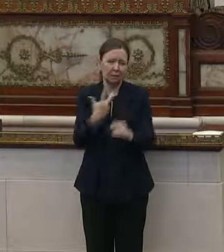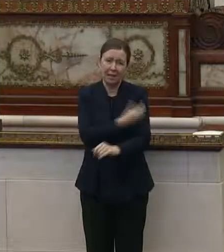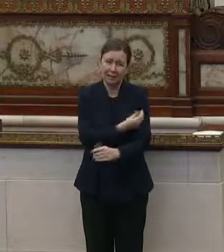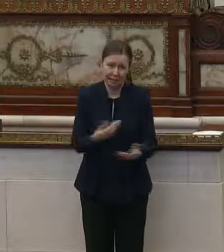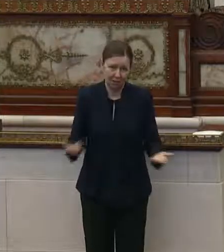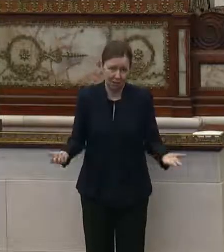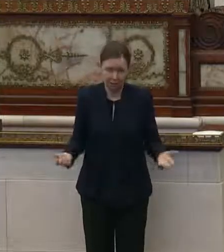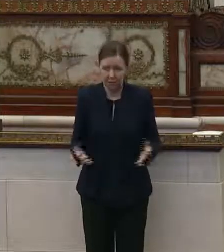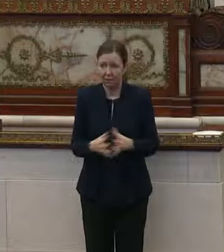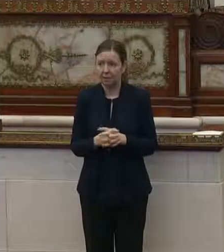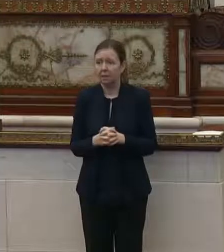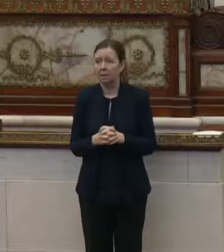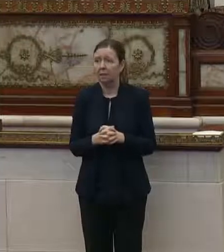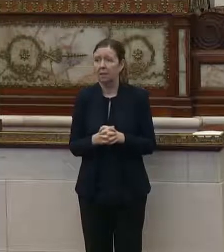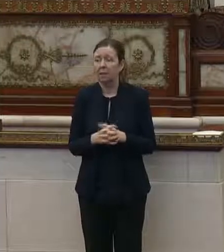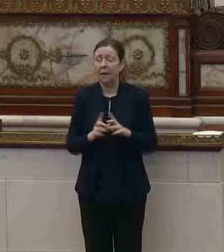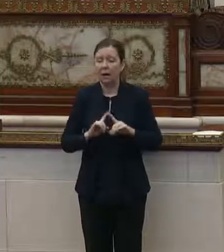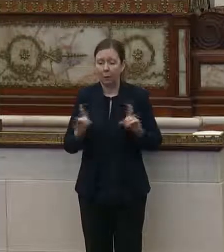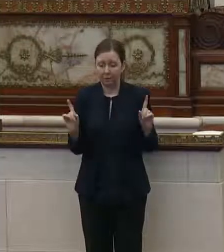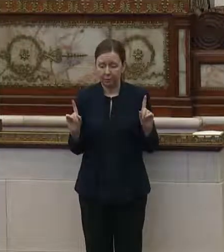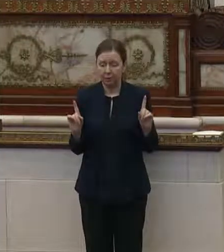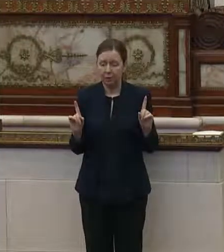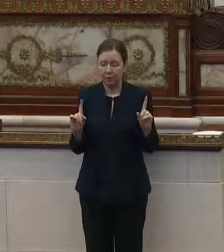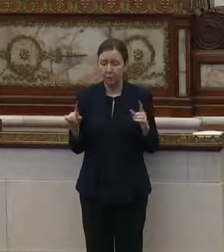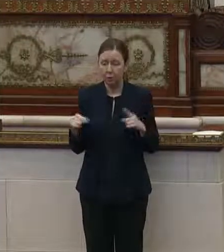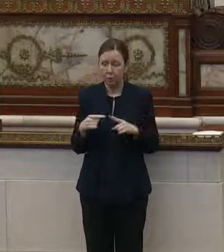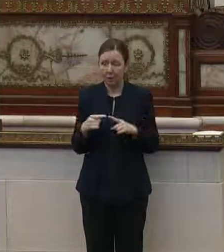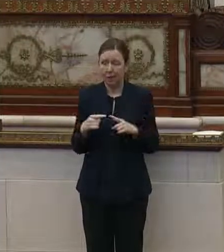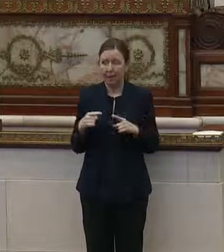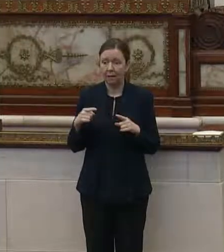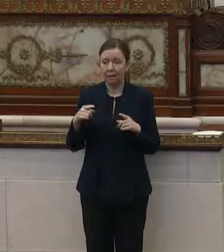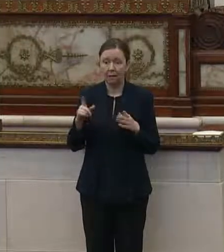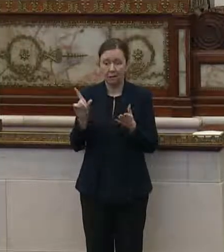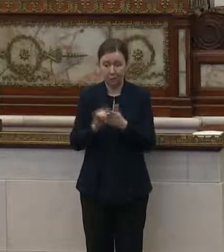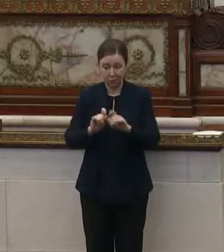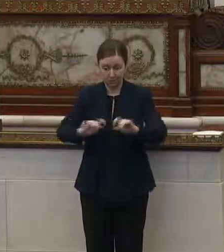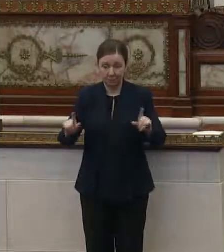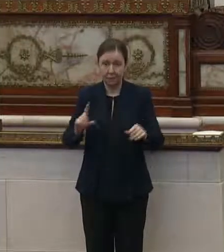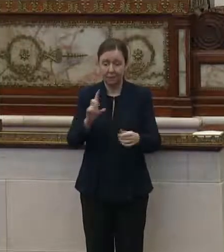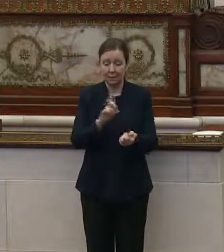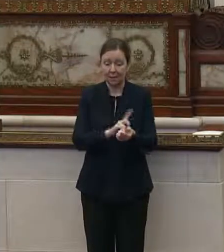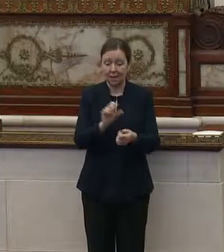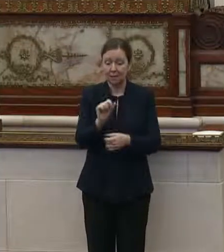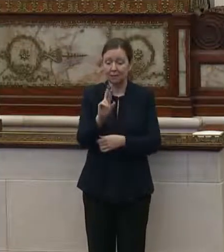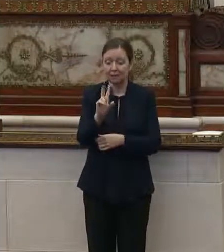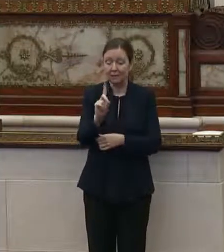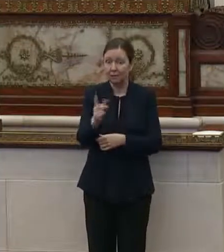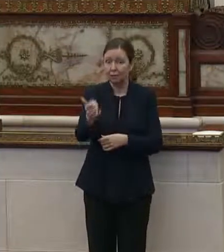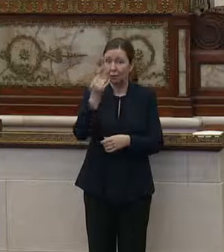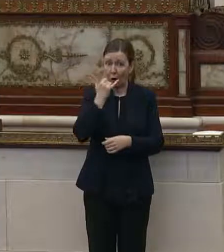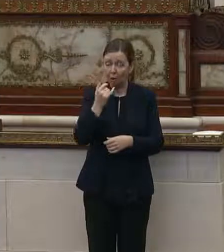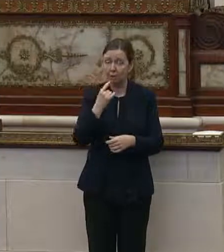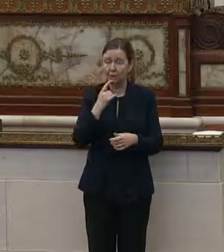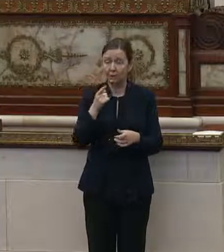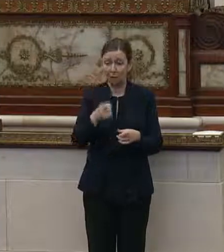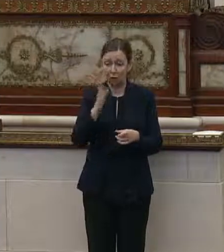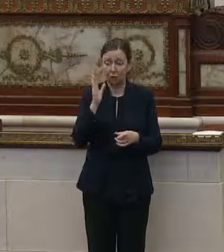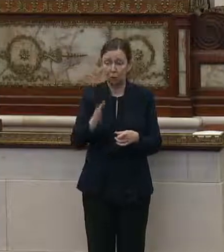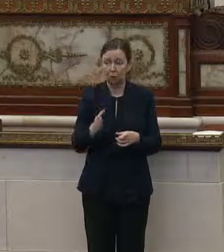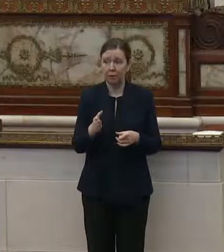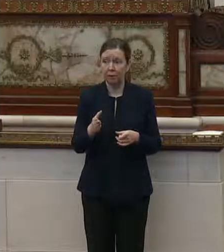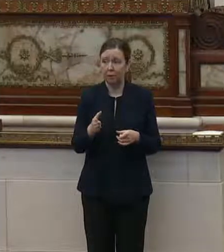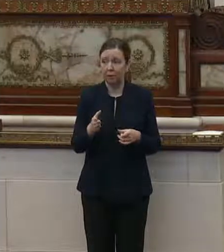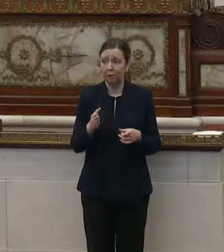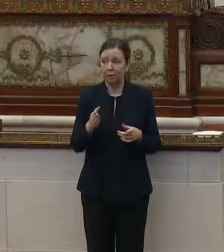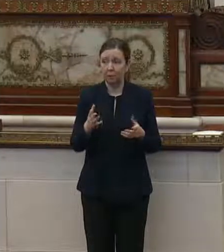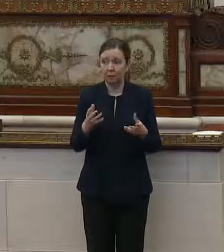vaccination. However, when this story broke, Dr. Stanford called me and said, that she would